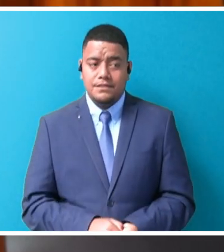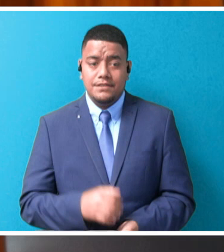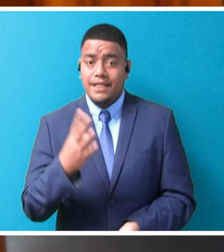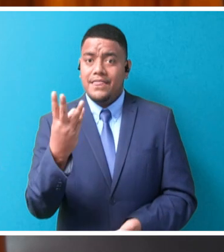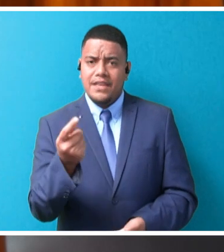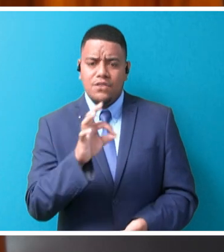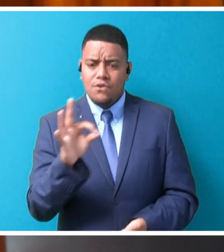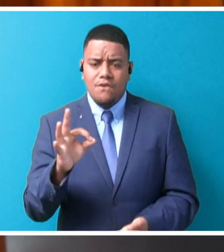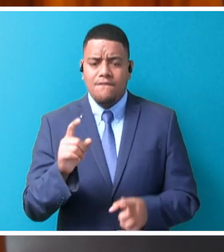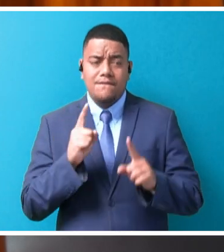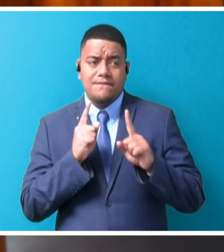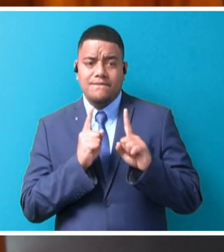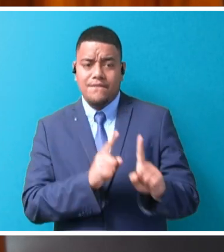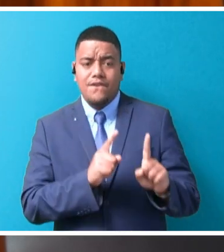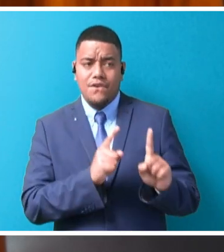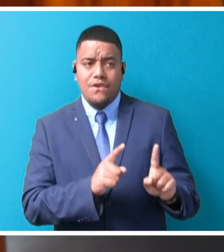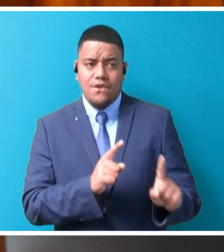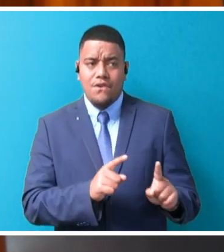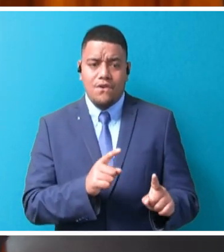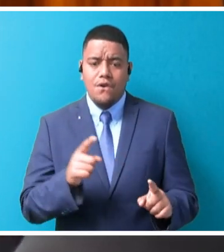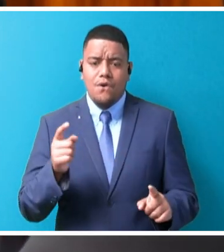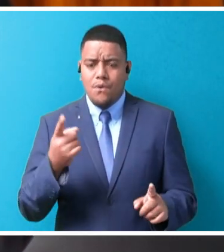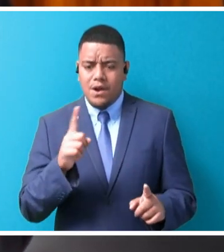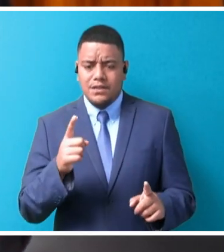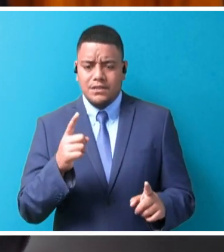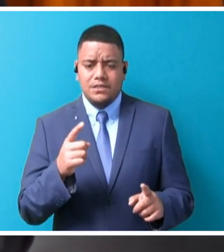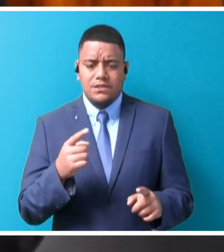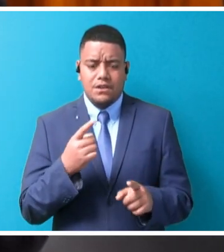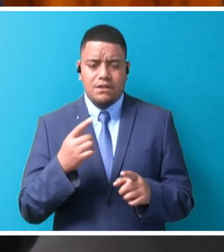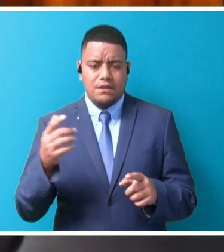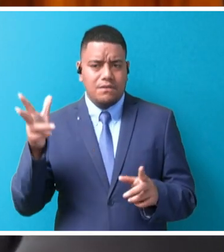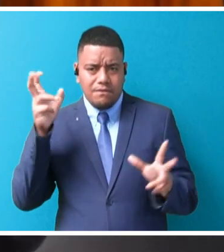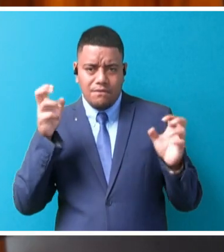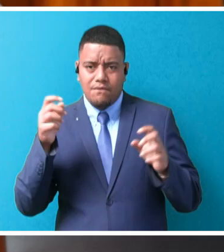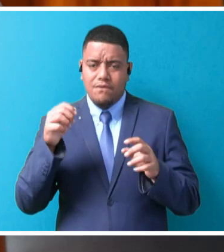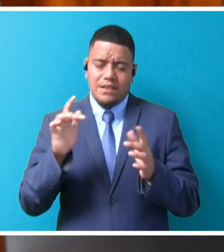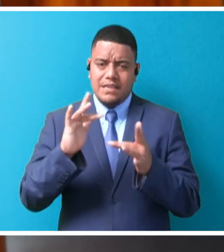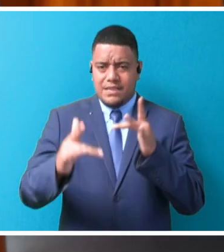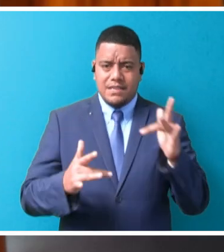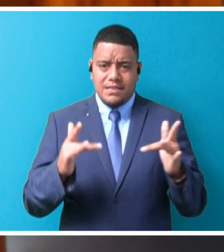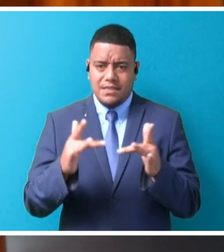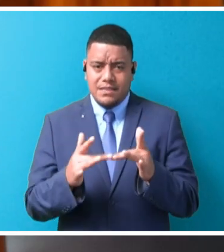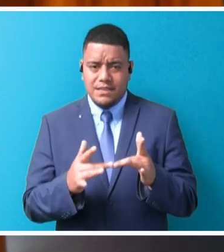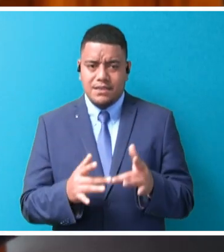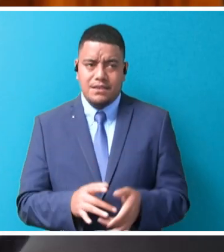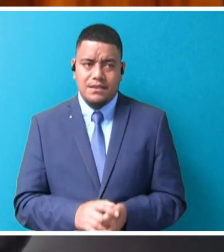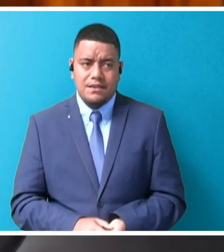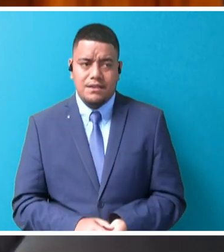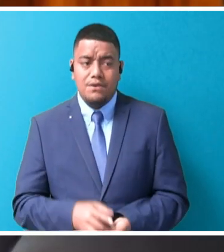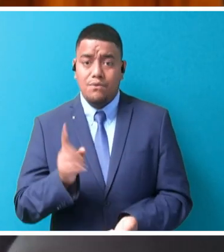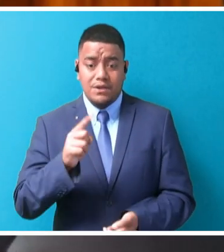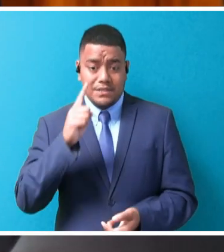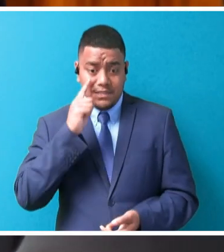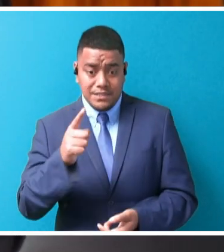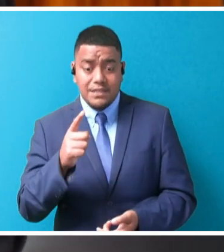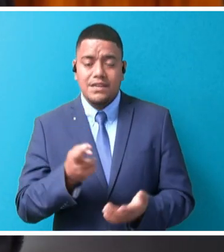they don't follow all the things that are coming out on social media posted by keyboard warriors. What they see is